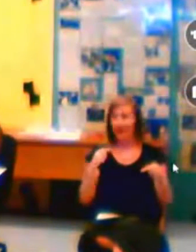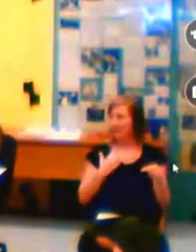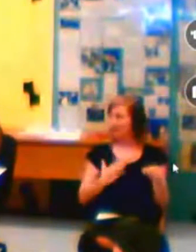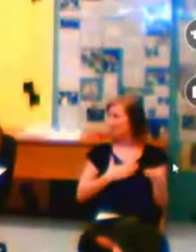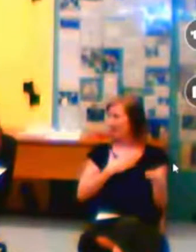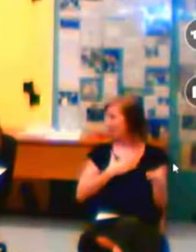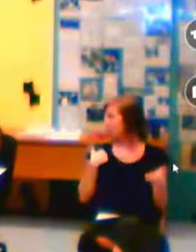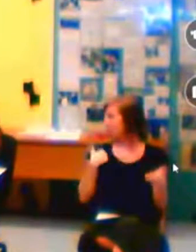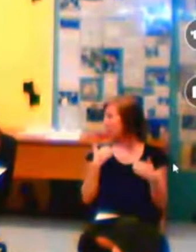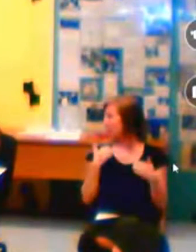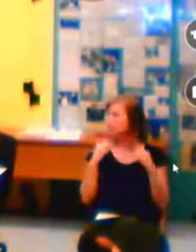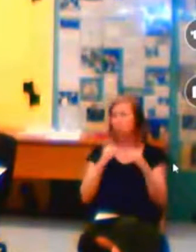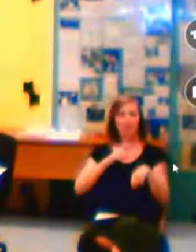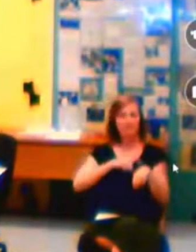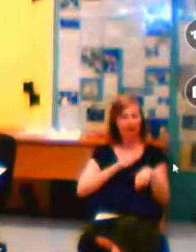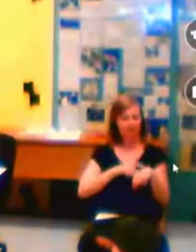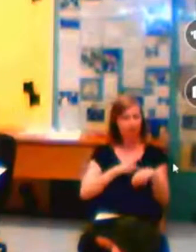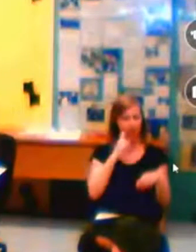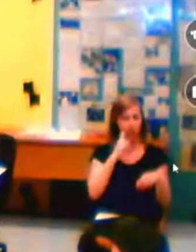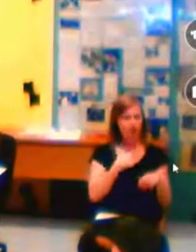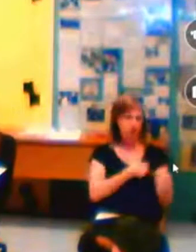So I think we hear two